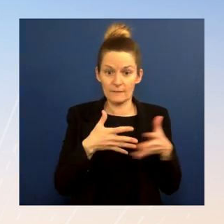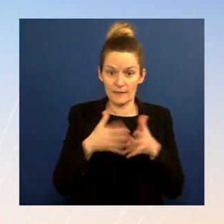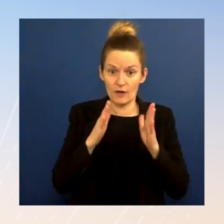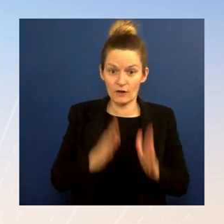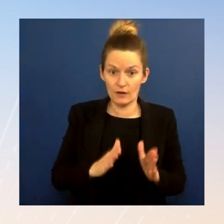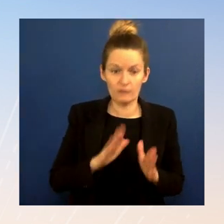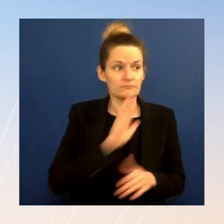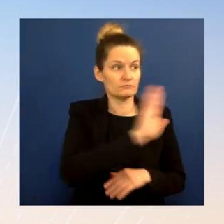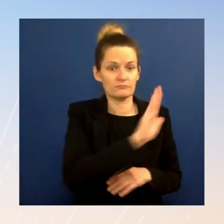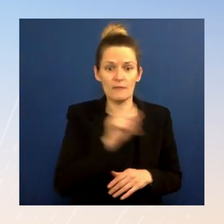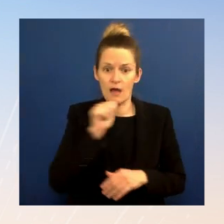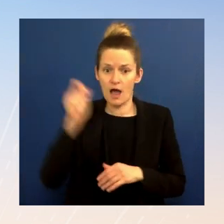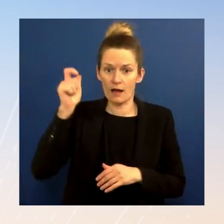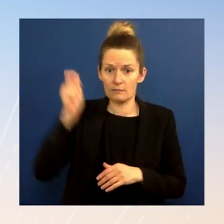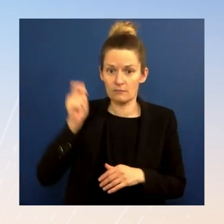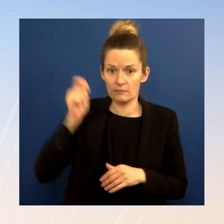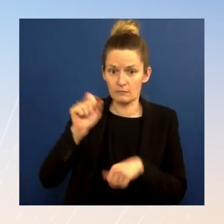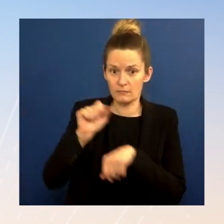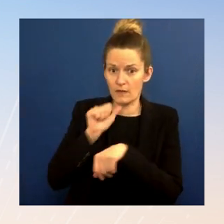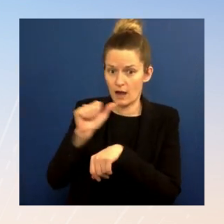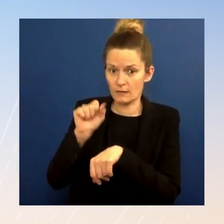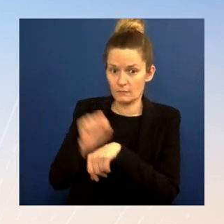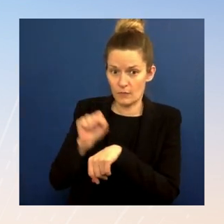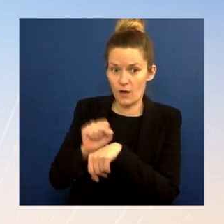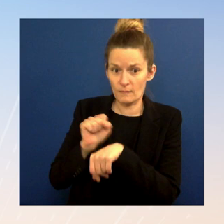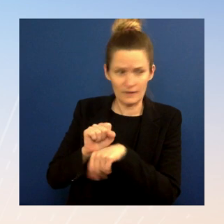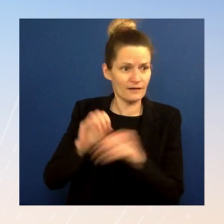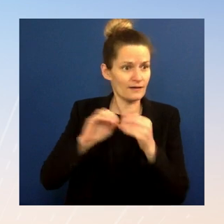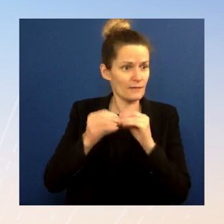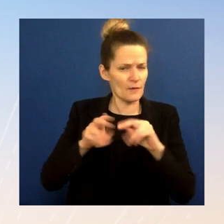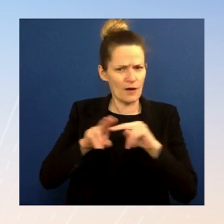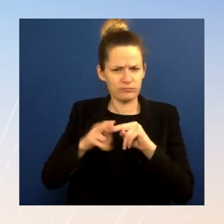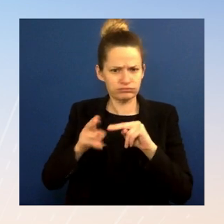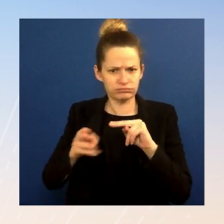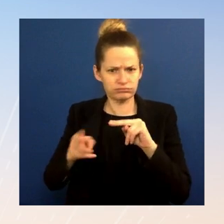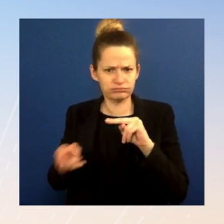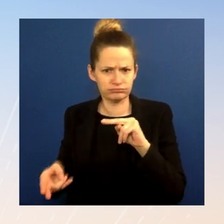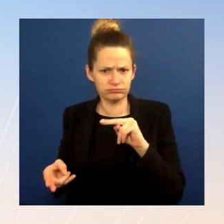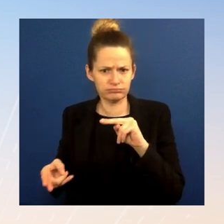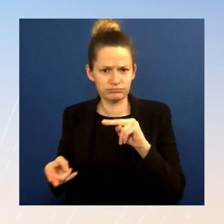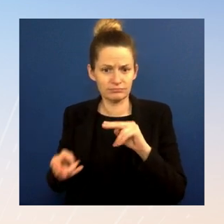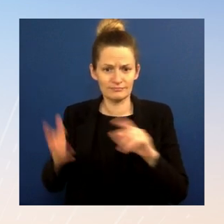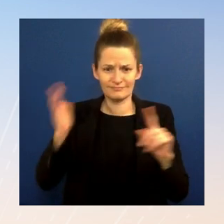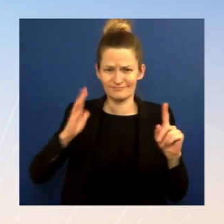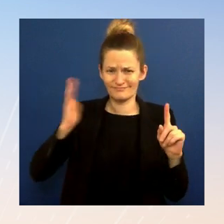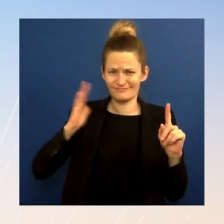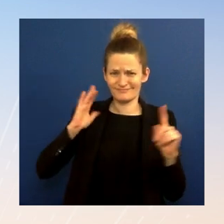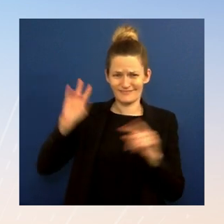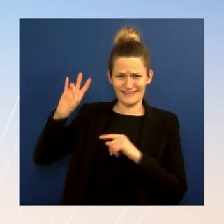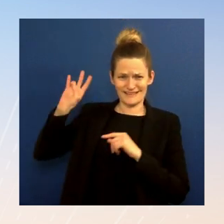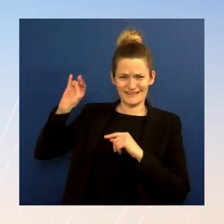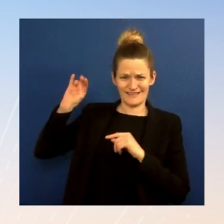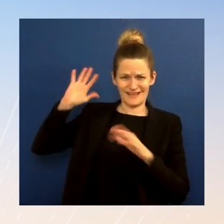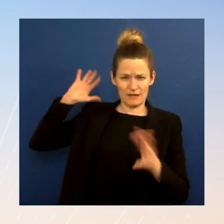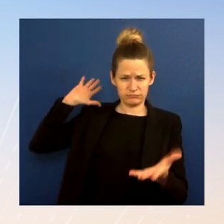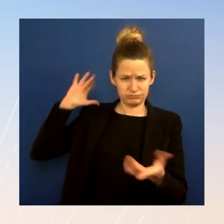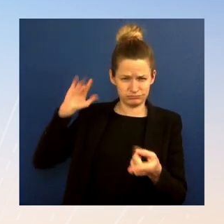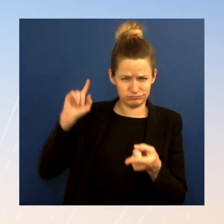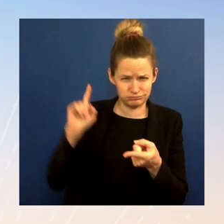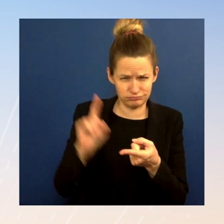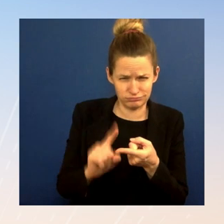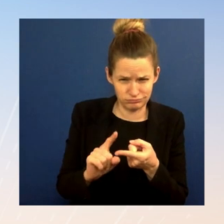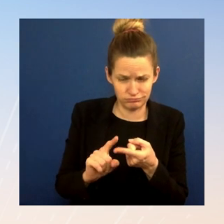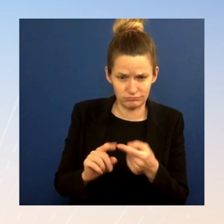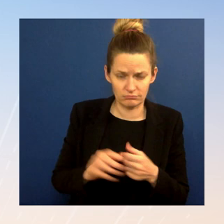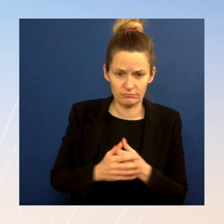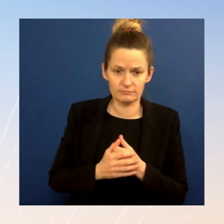since 1970. 300,000 fewer Americans are receiving unemployment claims now than before the pandemic. That